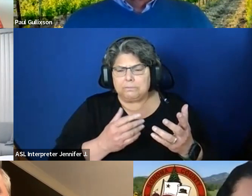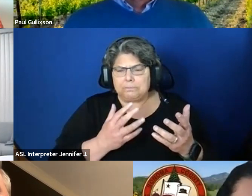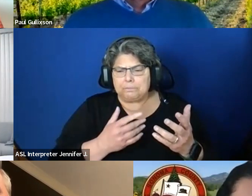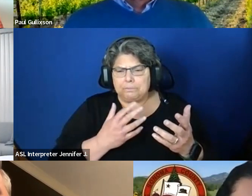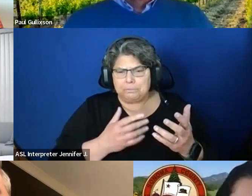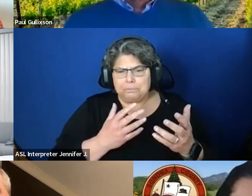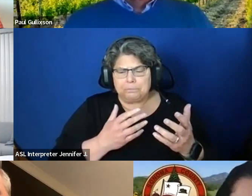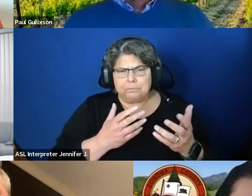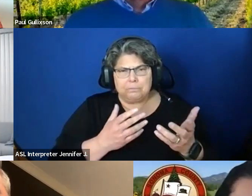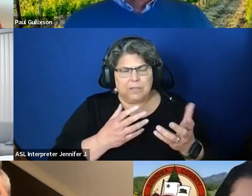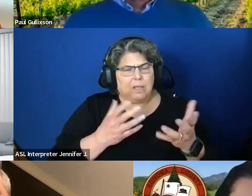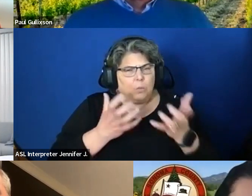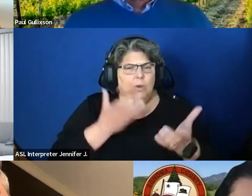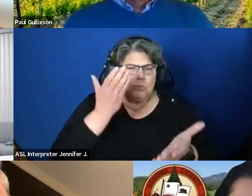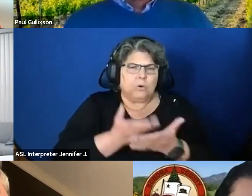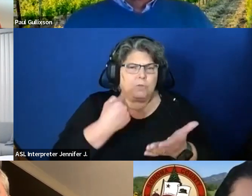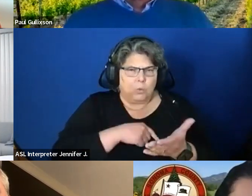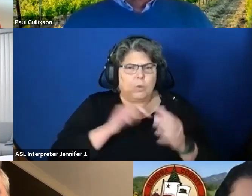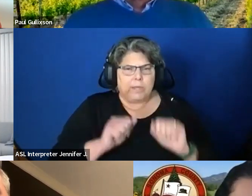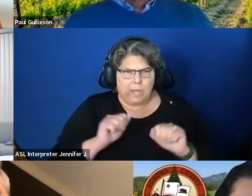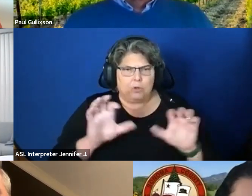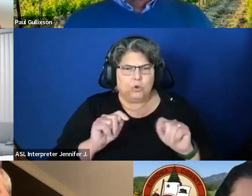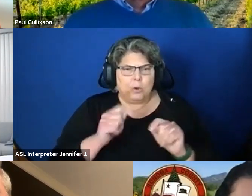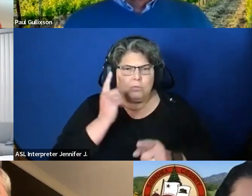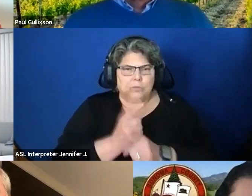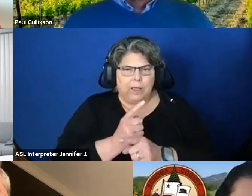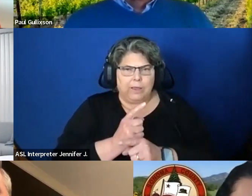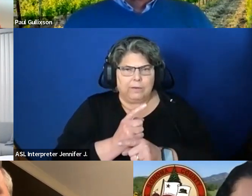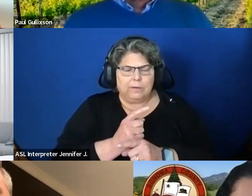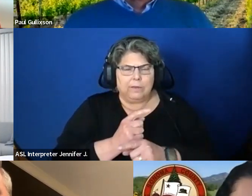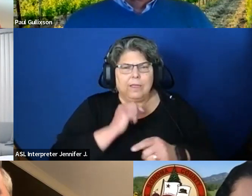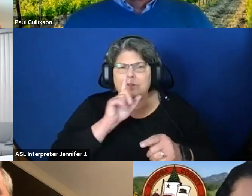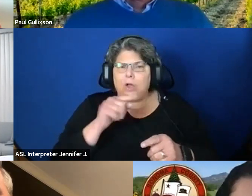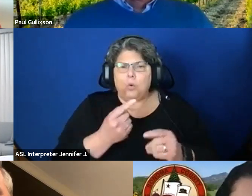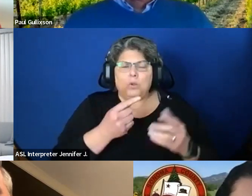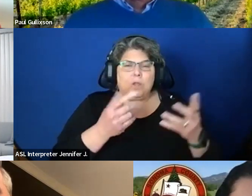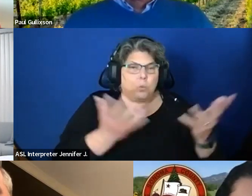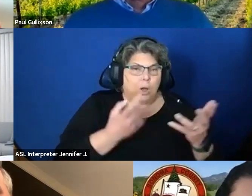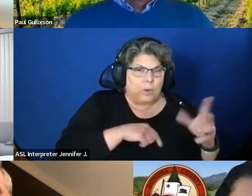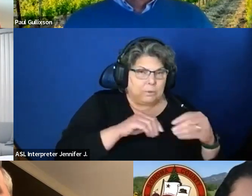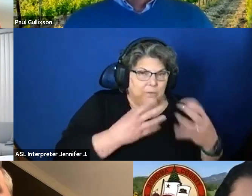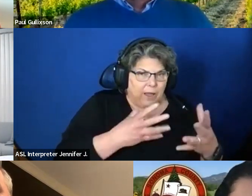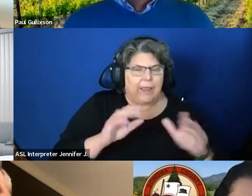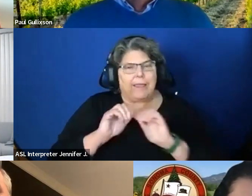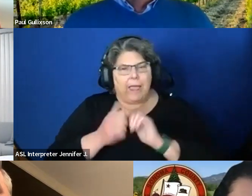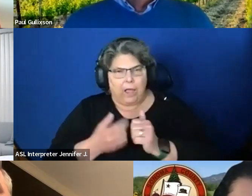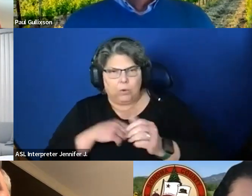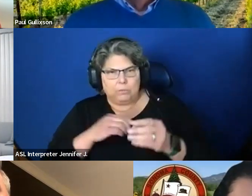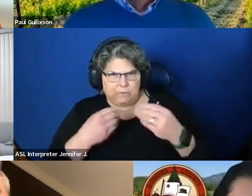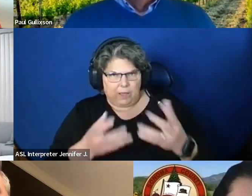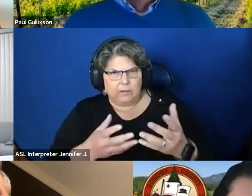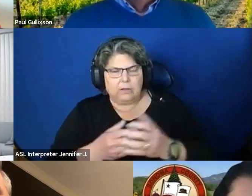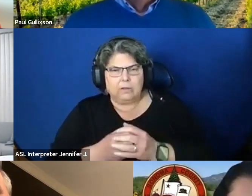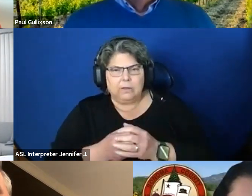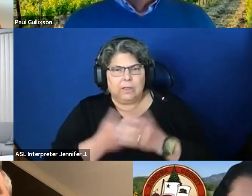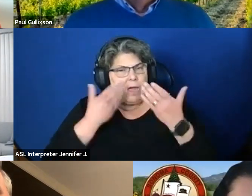and to prove that we can do this right. And I think the only way is not in the what, but the how. So I hope that's going to be. I don't know how